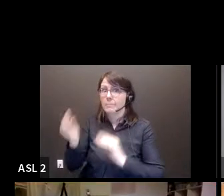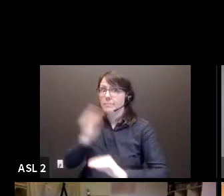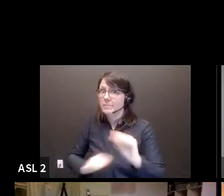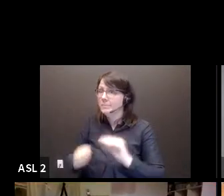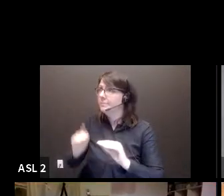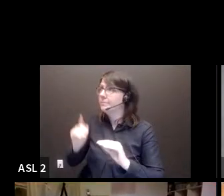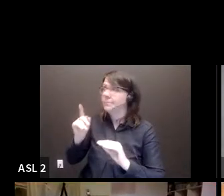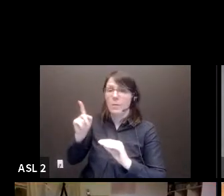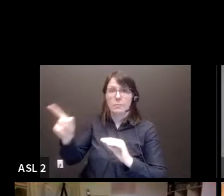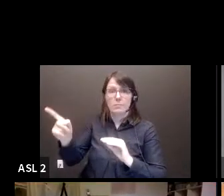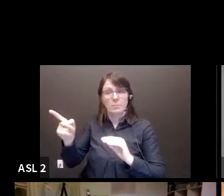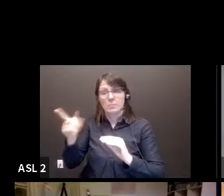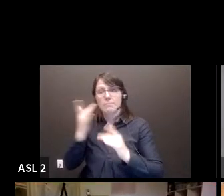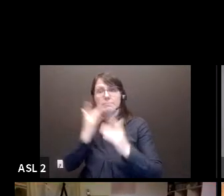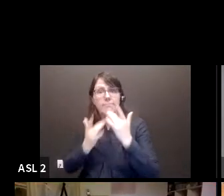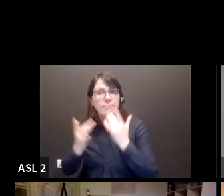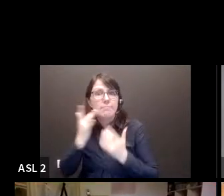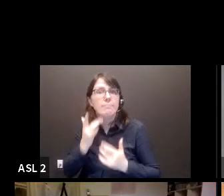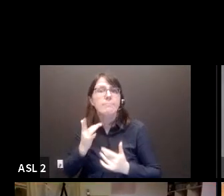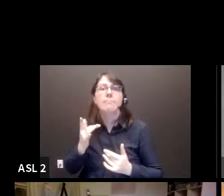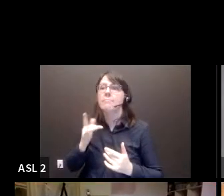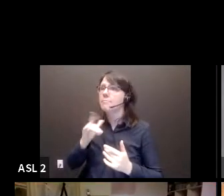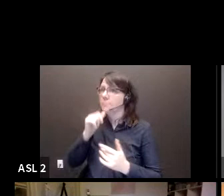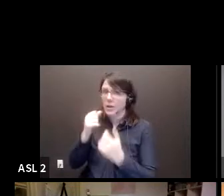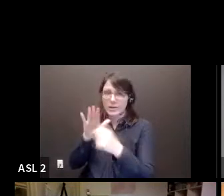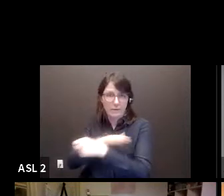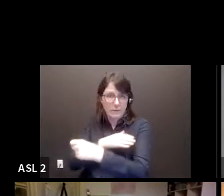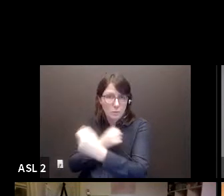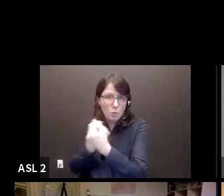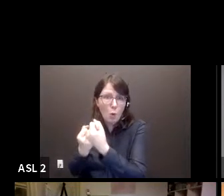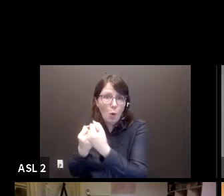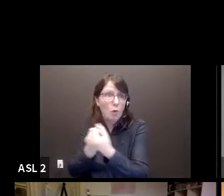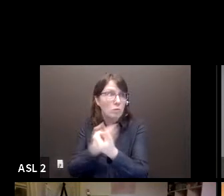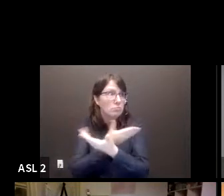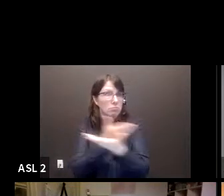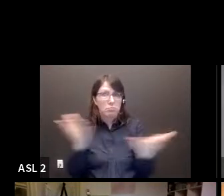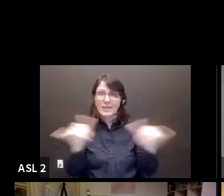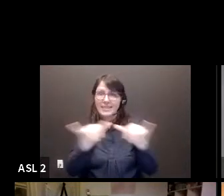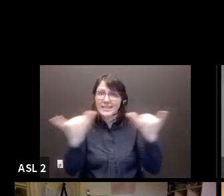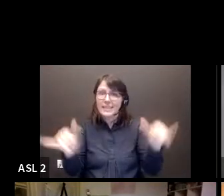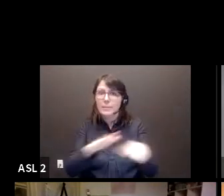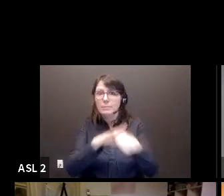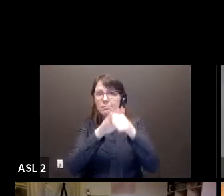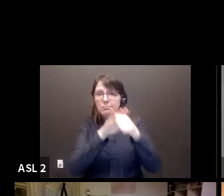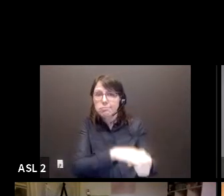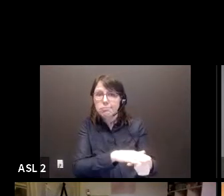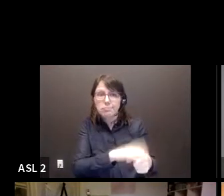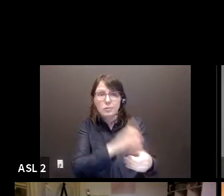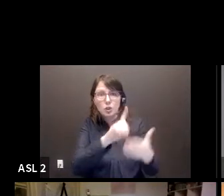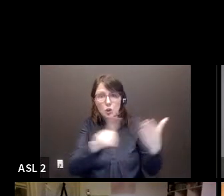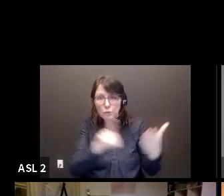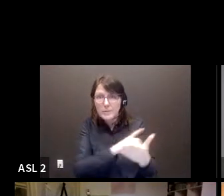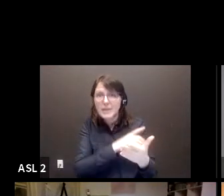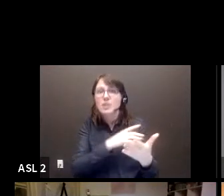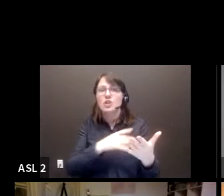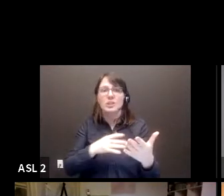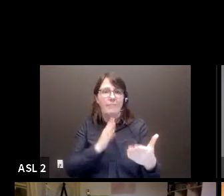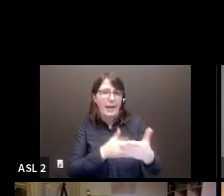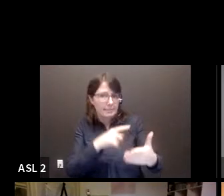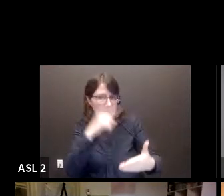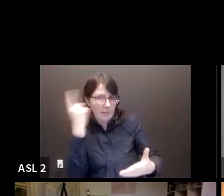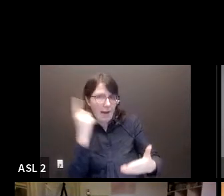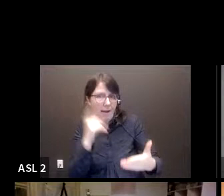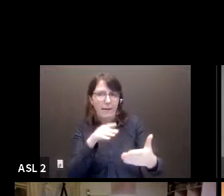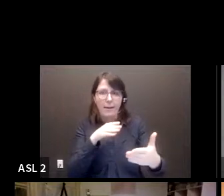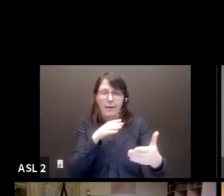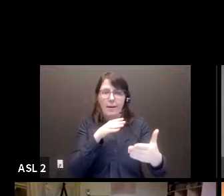under-supported police service members systemic discrimination particularly anti-black and anti-indigenous workplace sexual